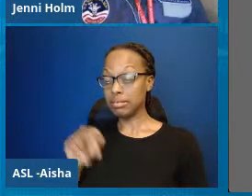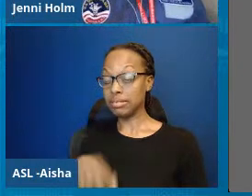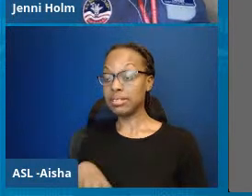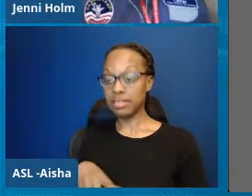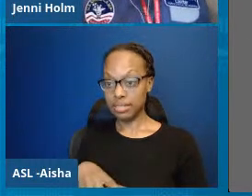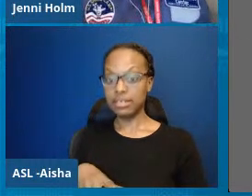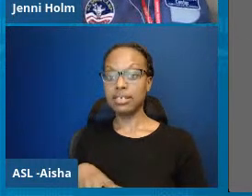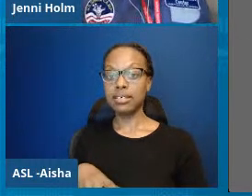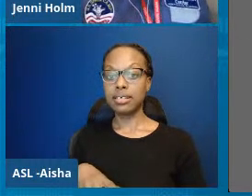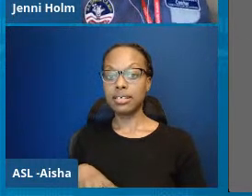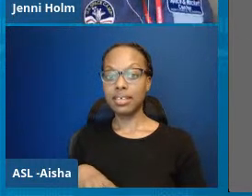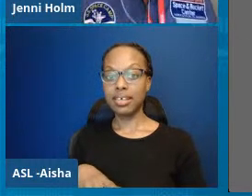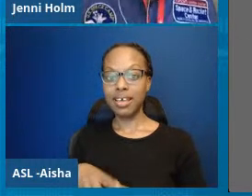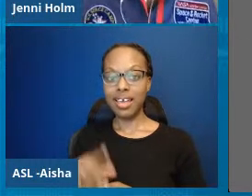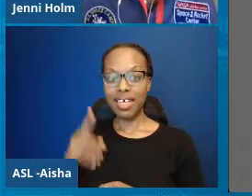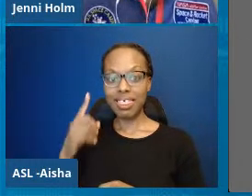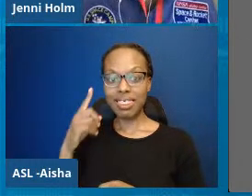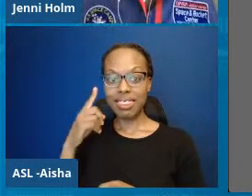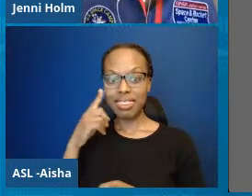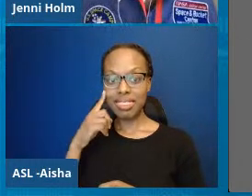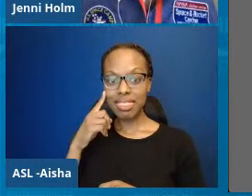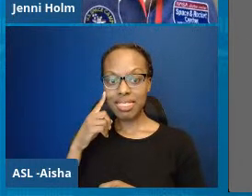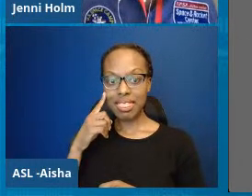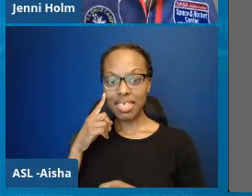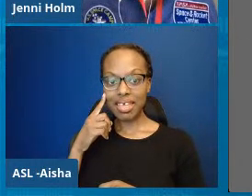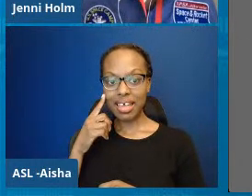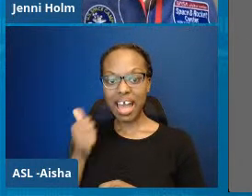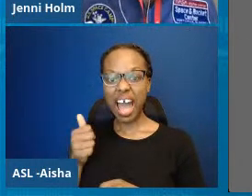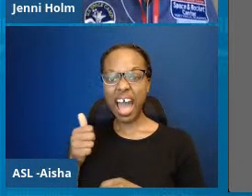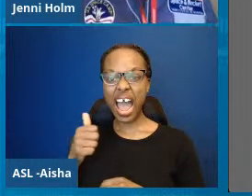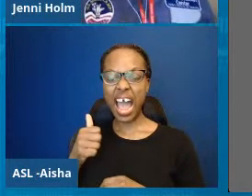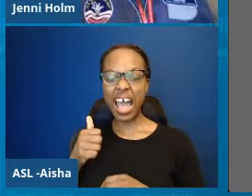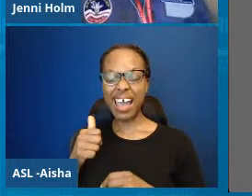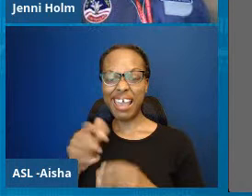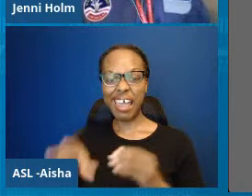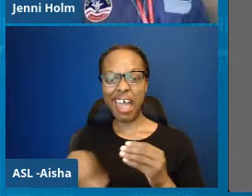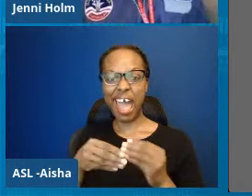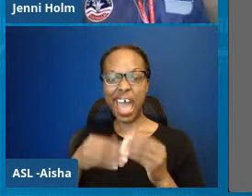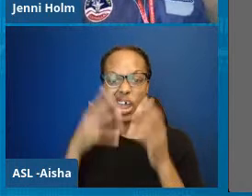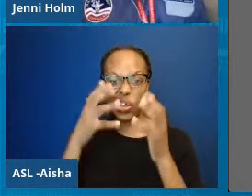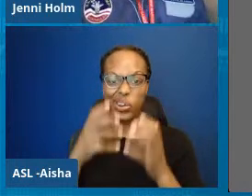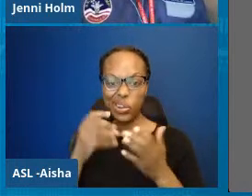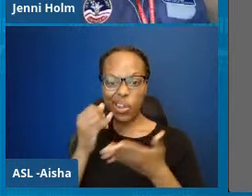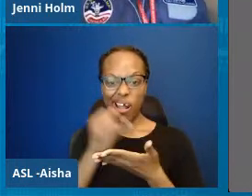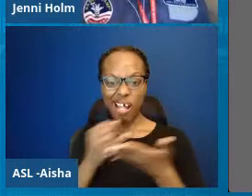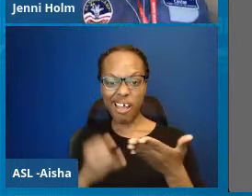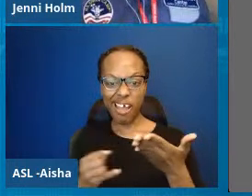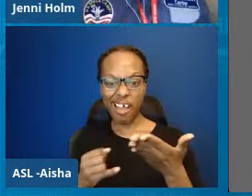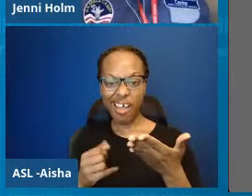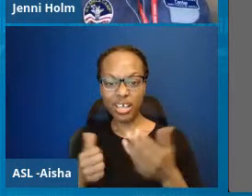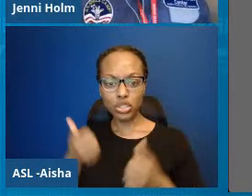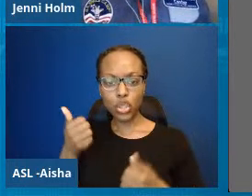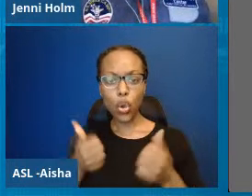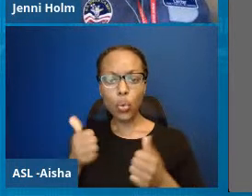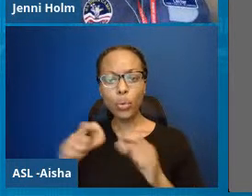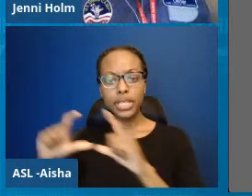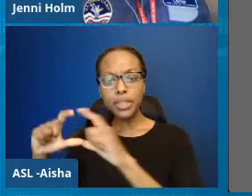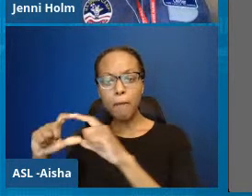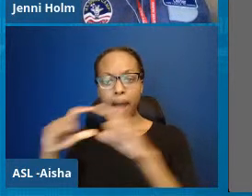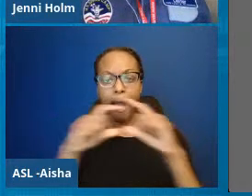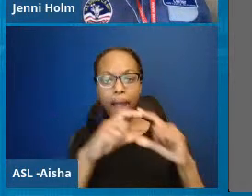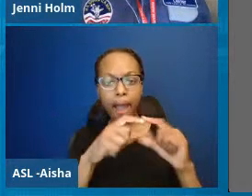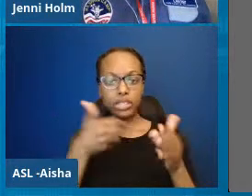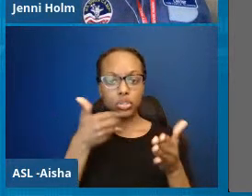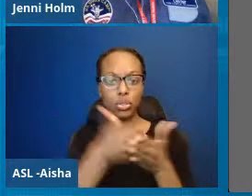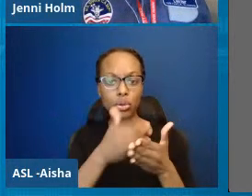I sort of drew a darker line over it, but. So which instructions, what box is closest to that